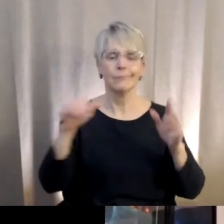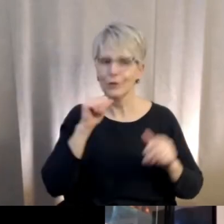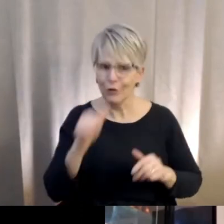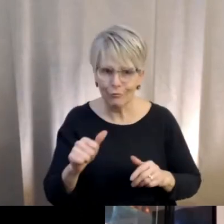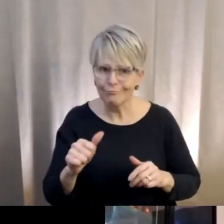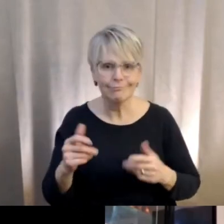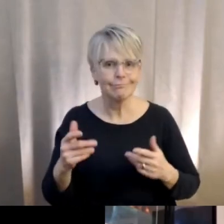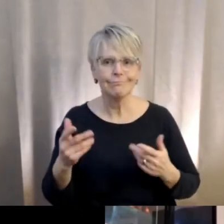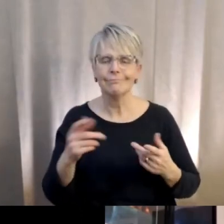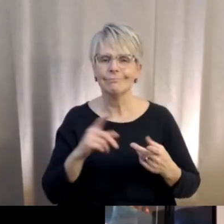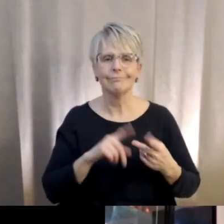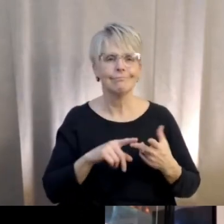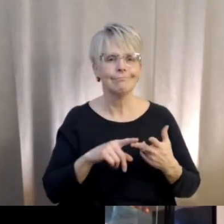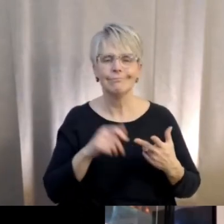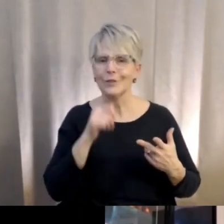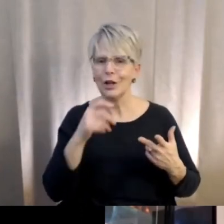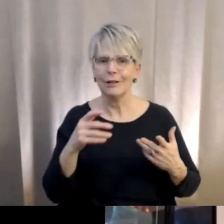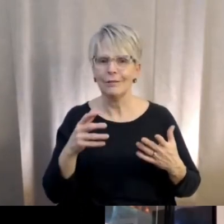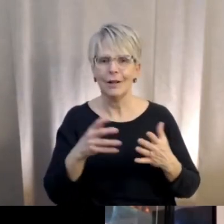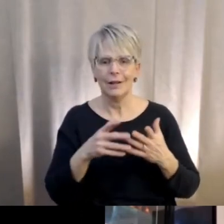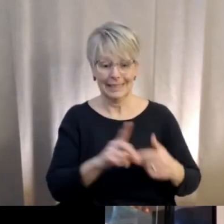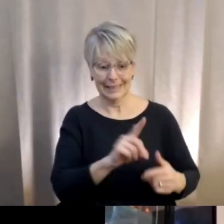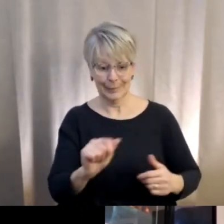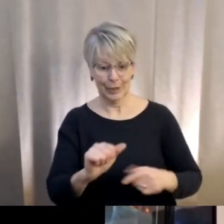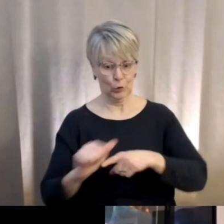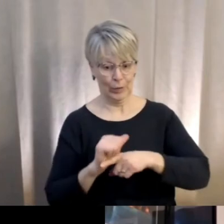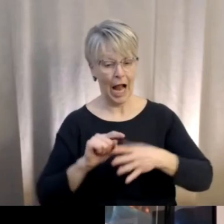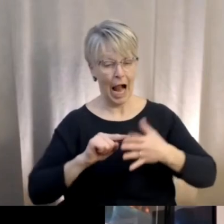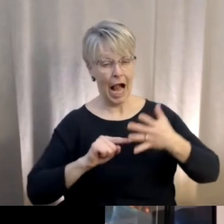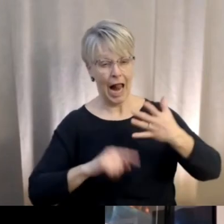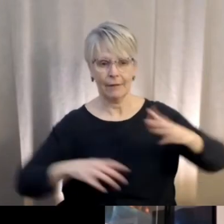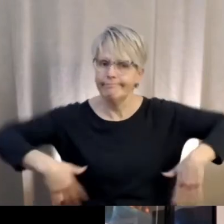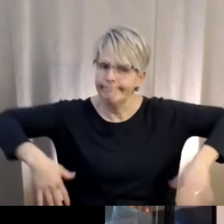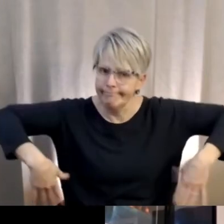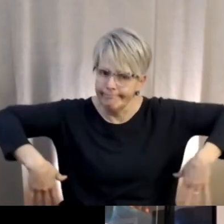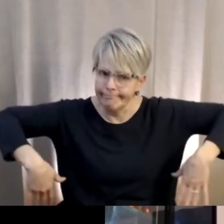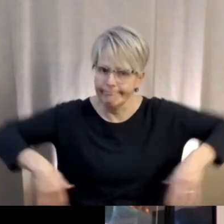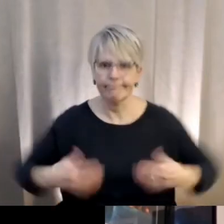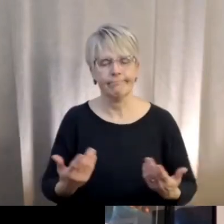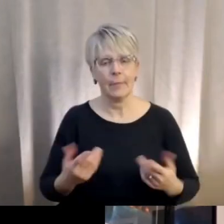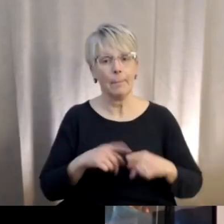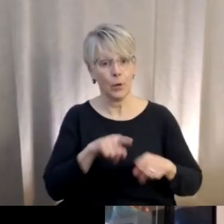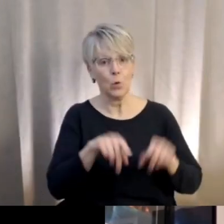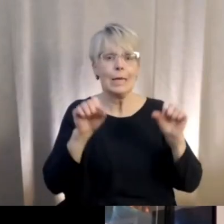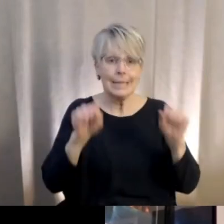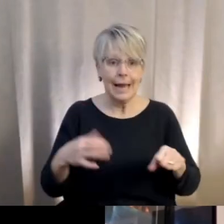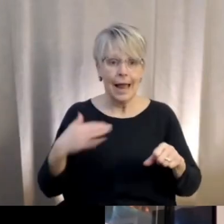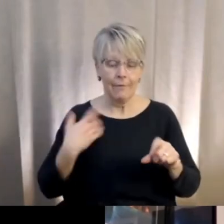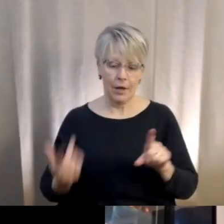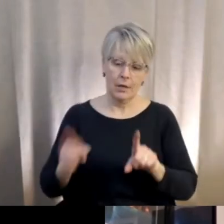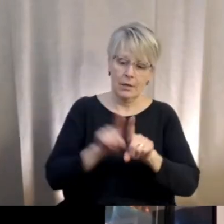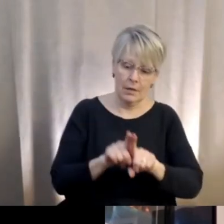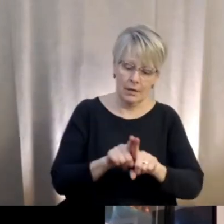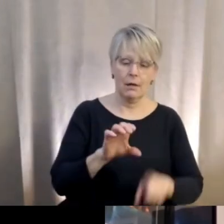tons of specific disability training. But you can have a companion